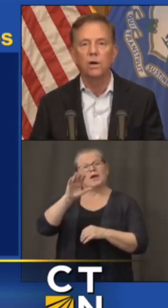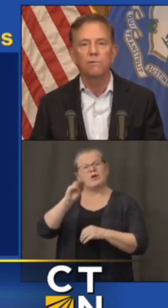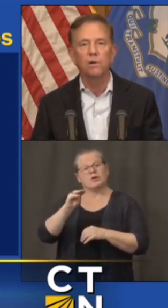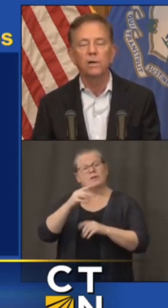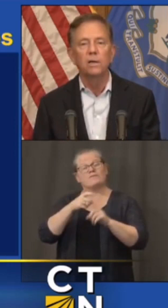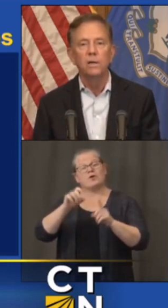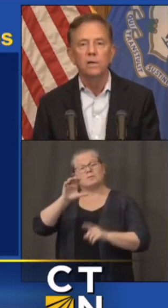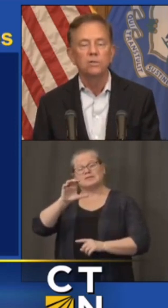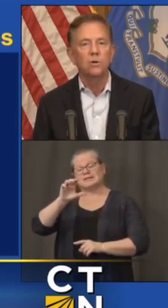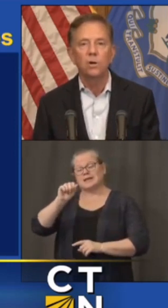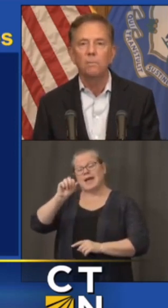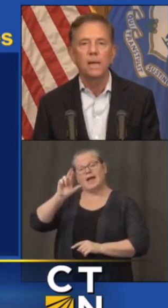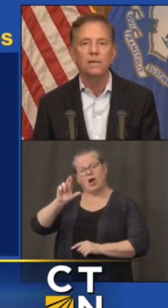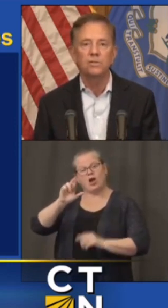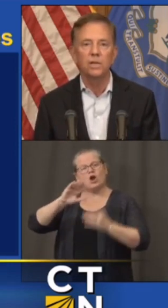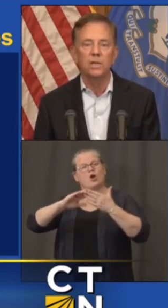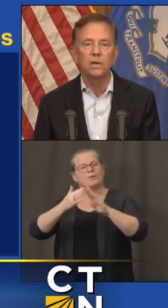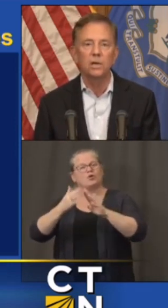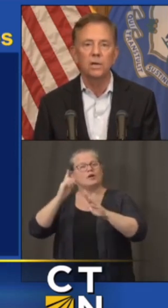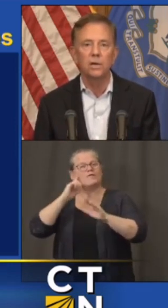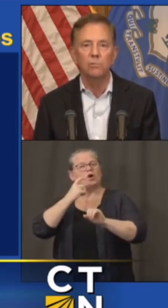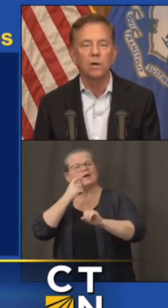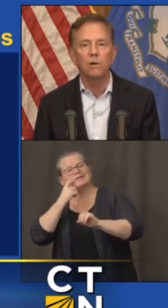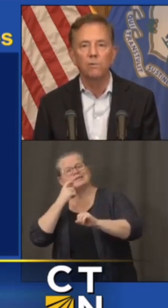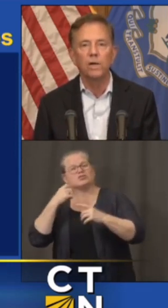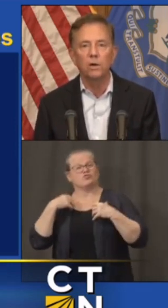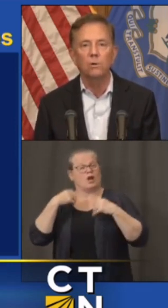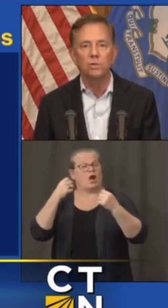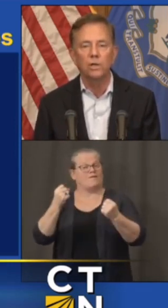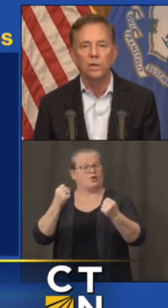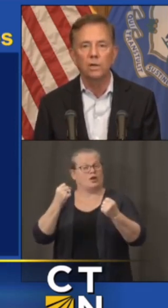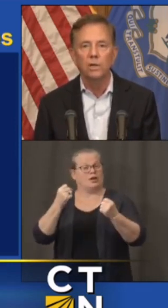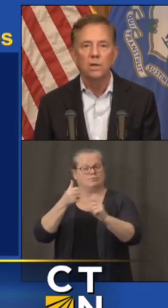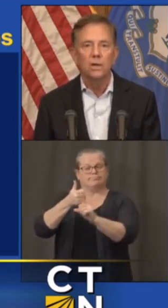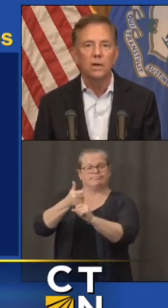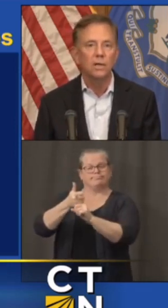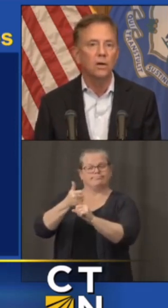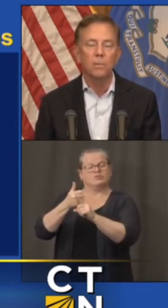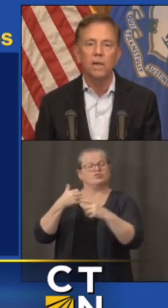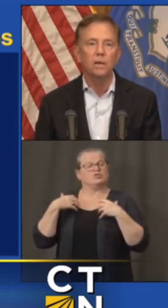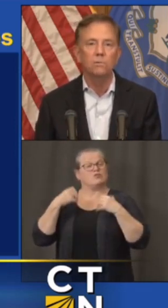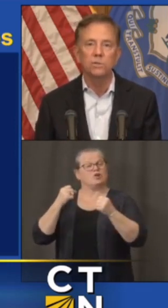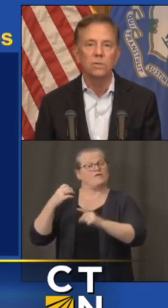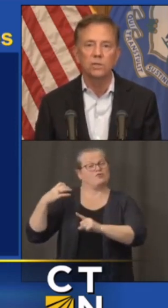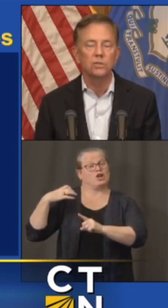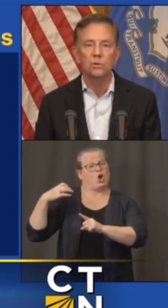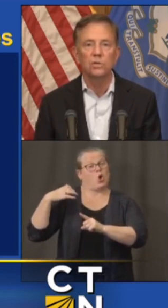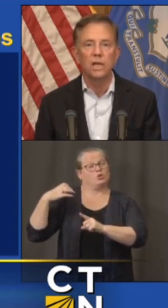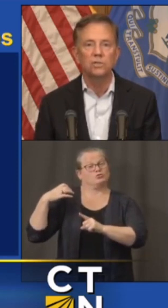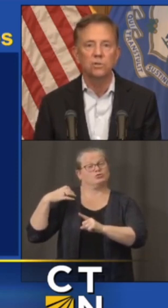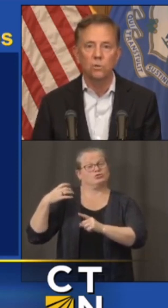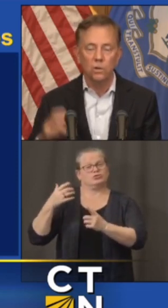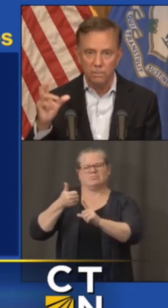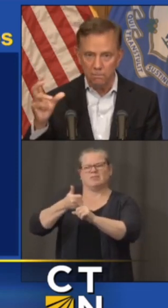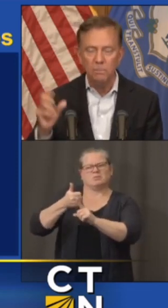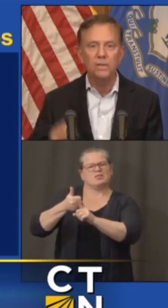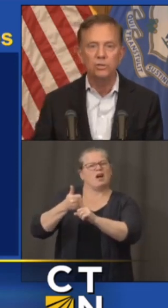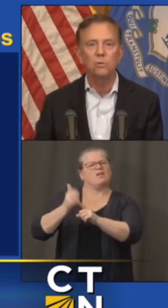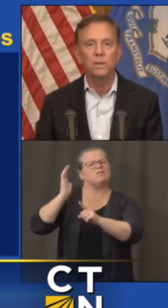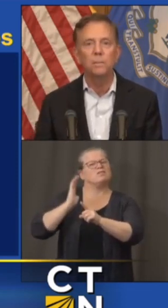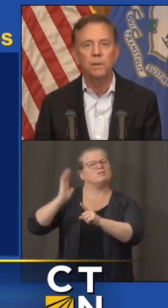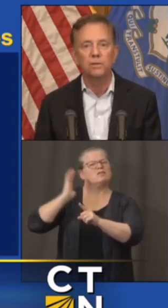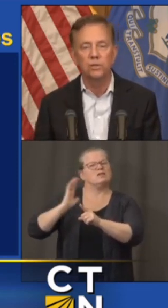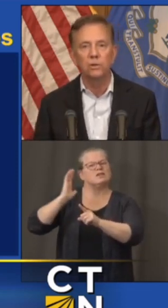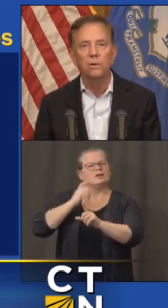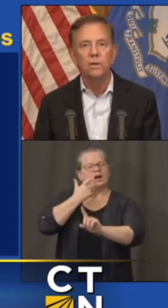Addiction Recovery. Saw an amazing young recovery coach there, a young man who was just on death's door. He